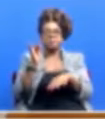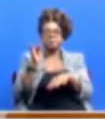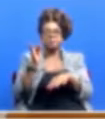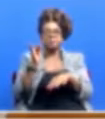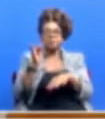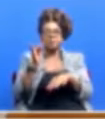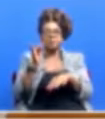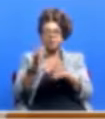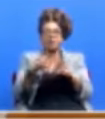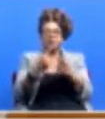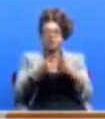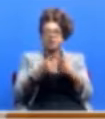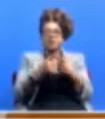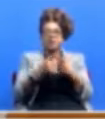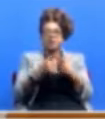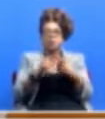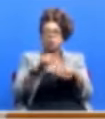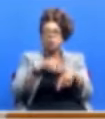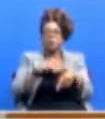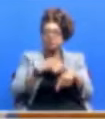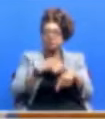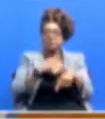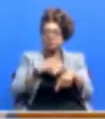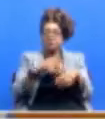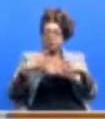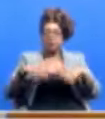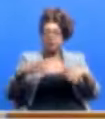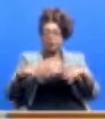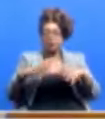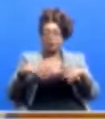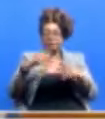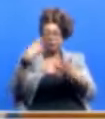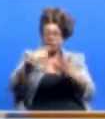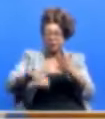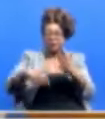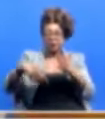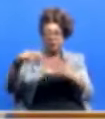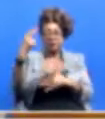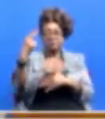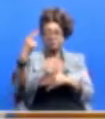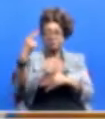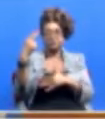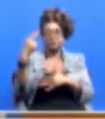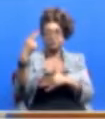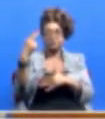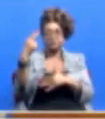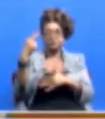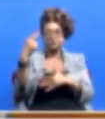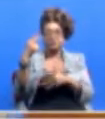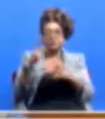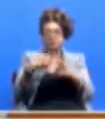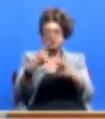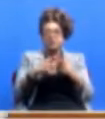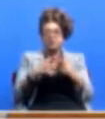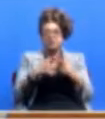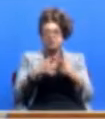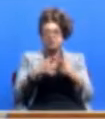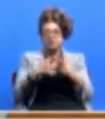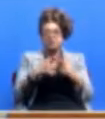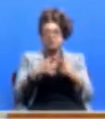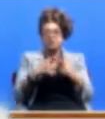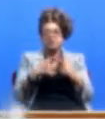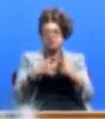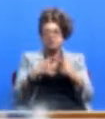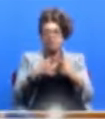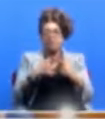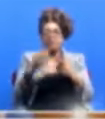that when people are highly taxed, people resort to applying